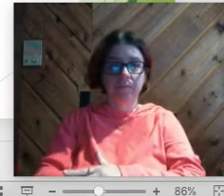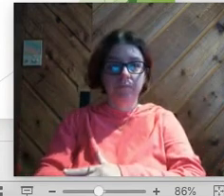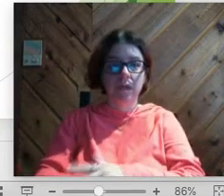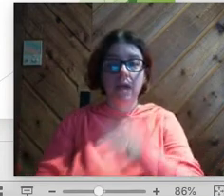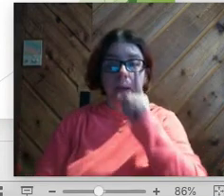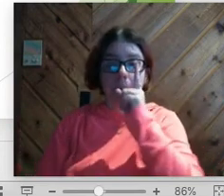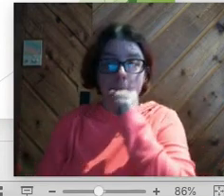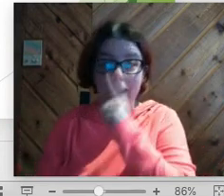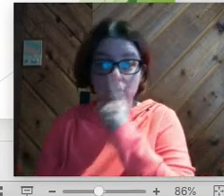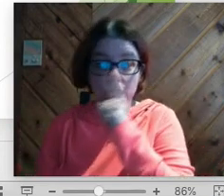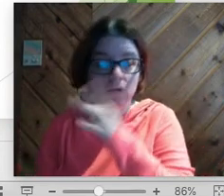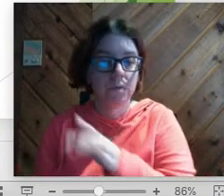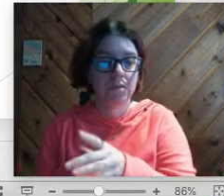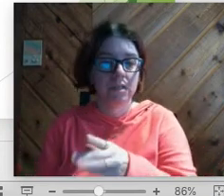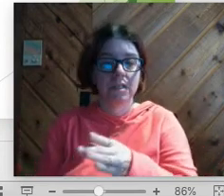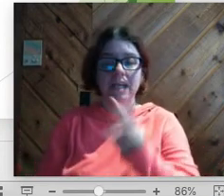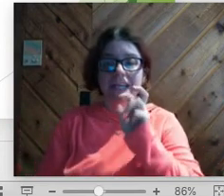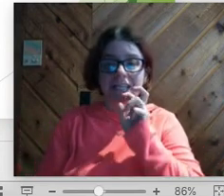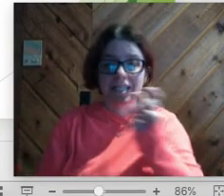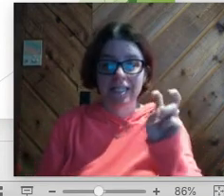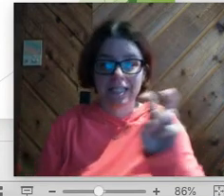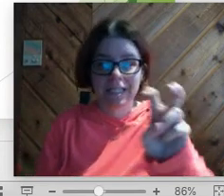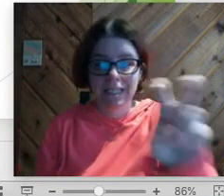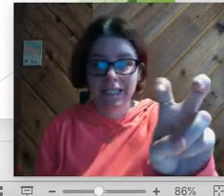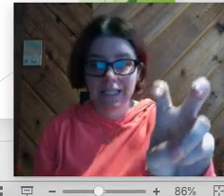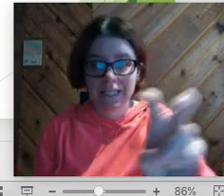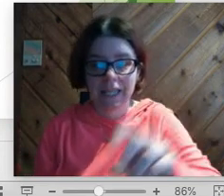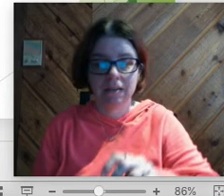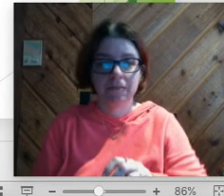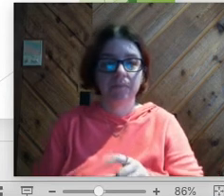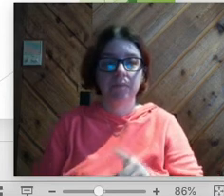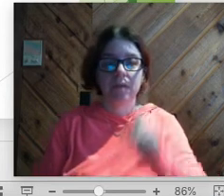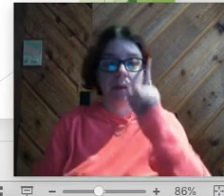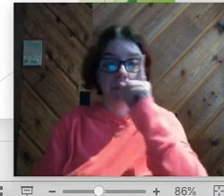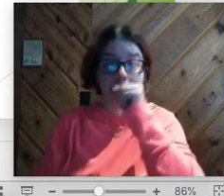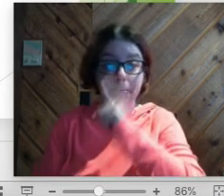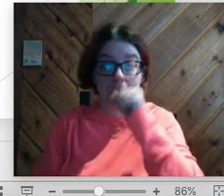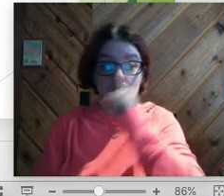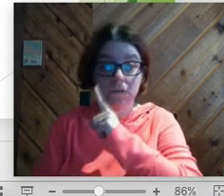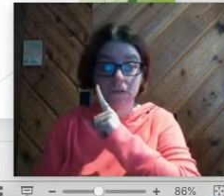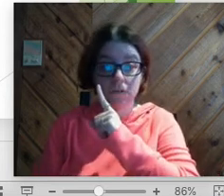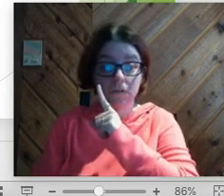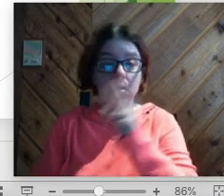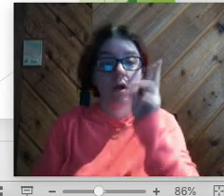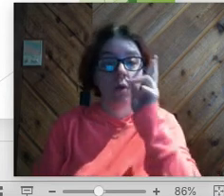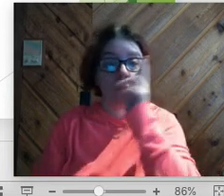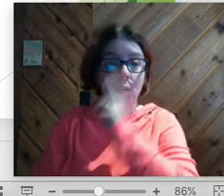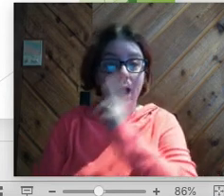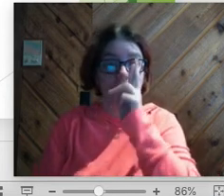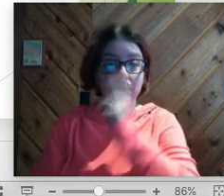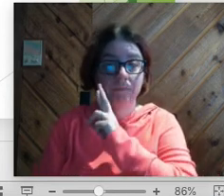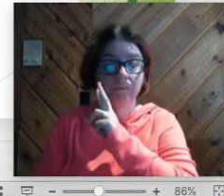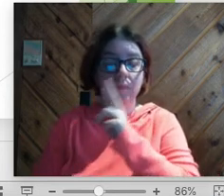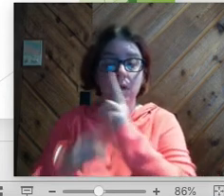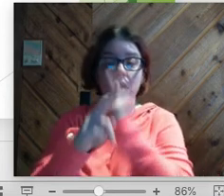down. Mouse. Oops, I'm sorry. Snake. Snake. Mouse.